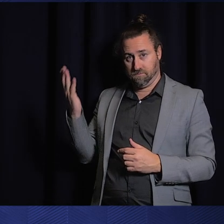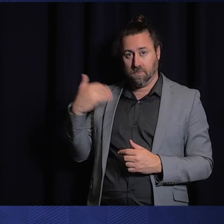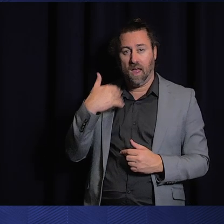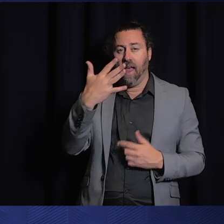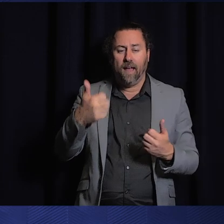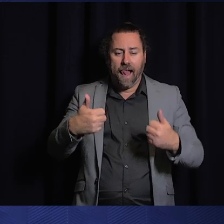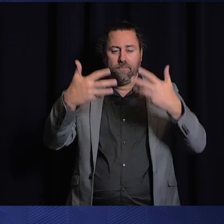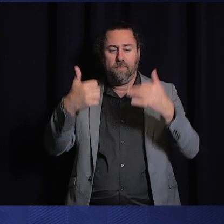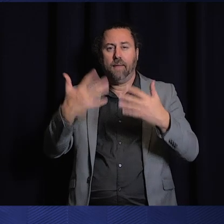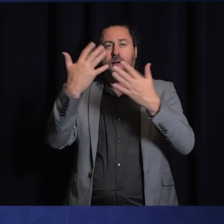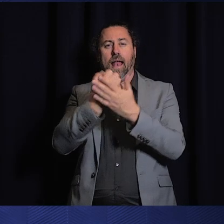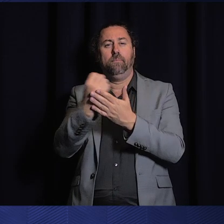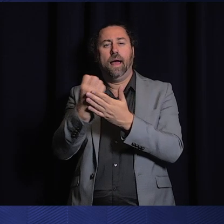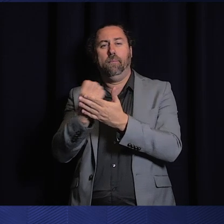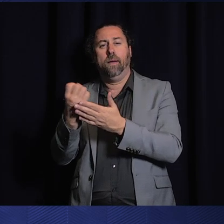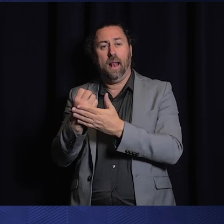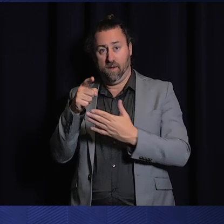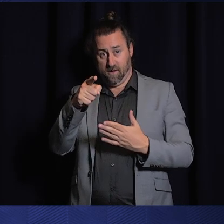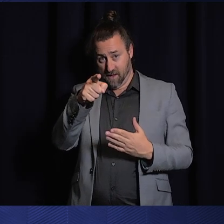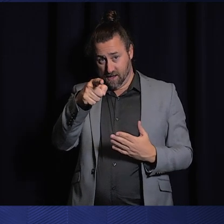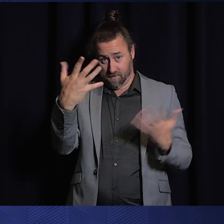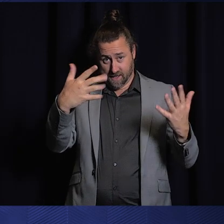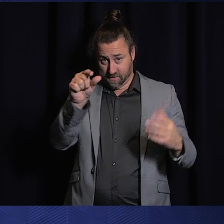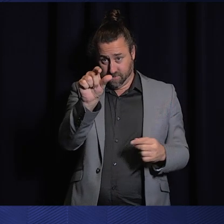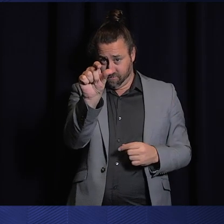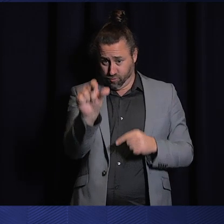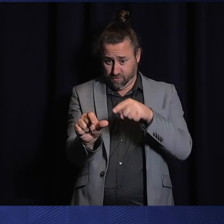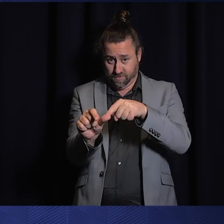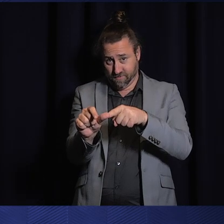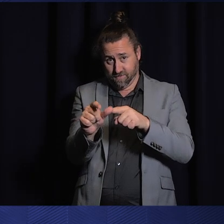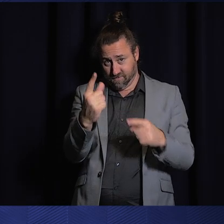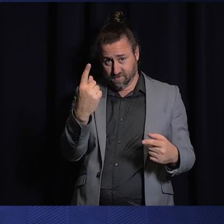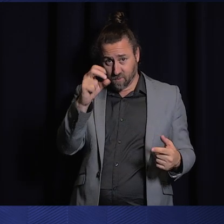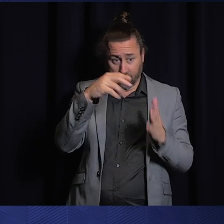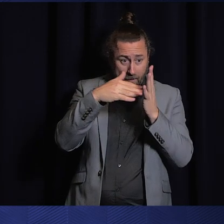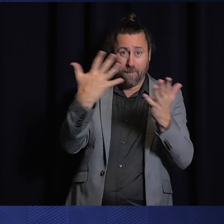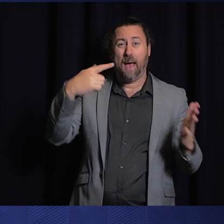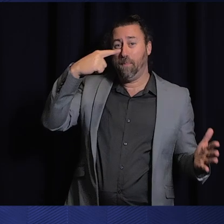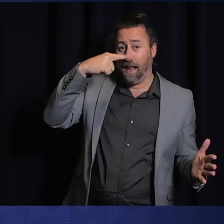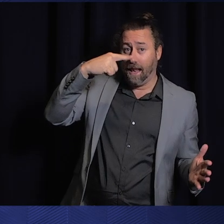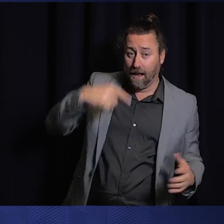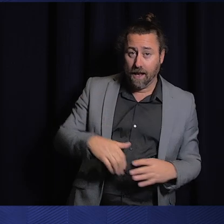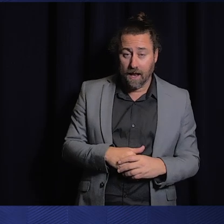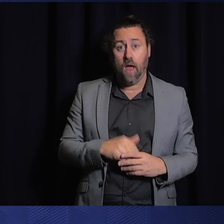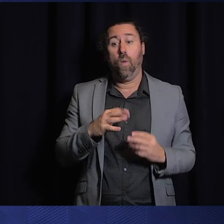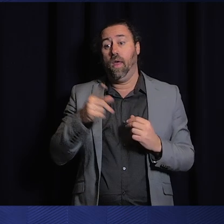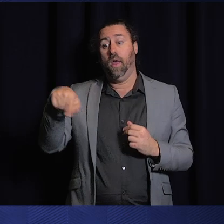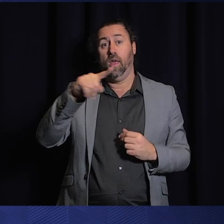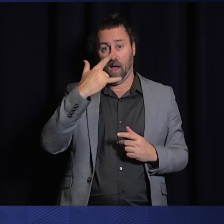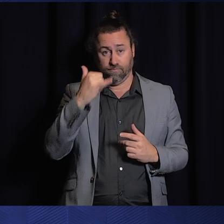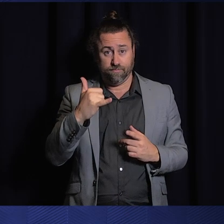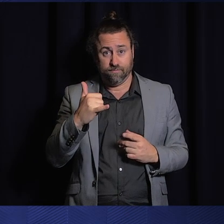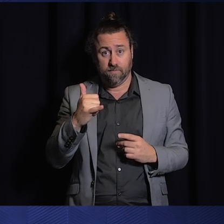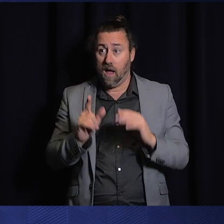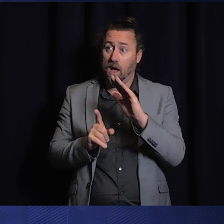presented represent people, of course. And particularly in situations of protracted displacement that, again, can go on for